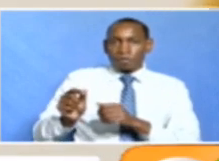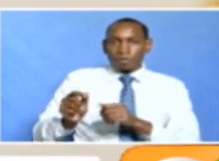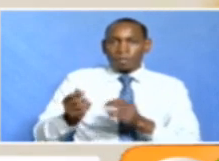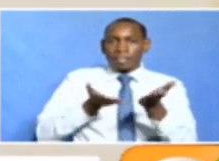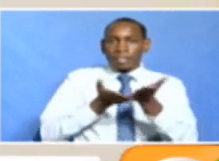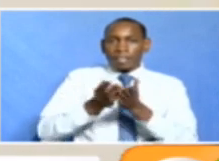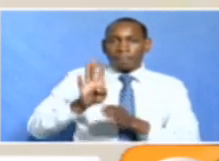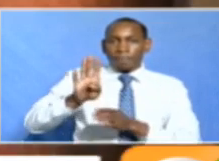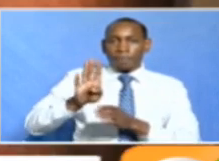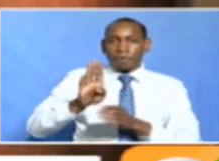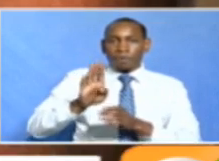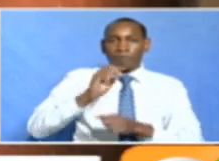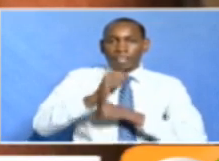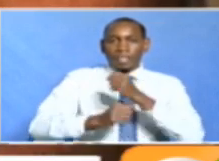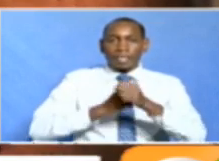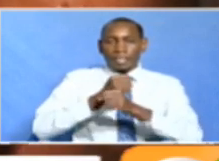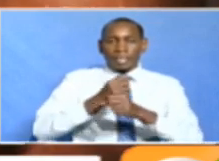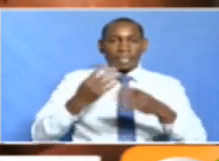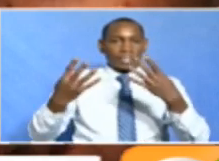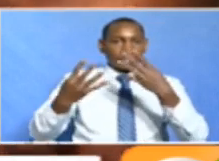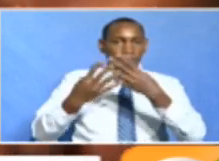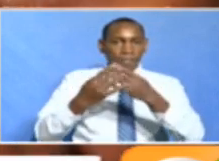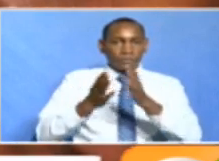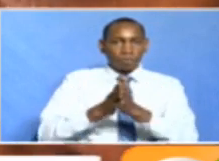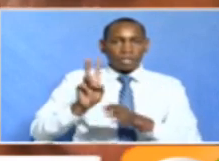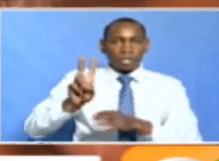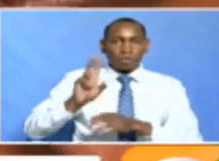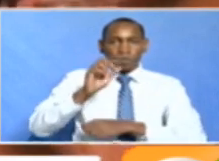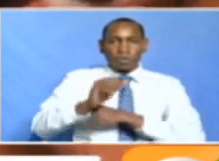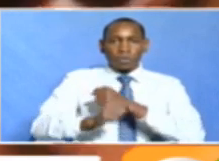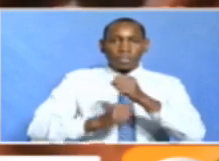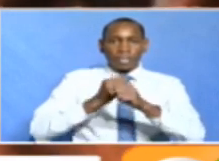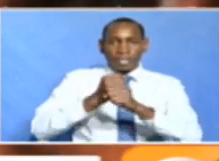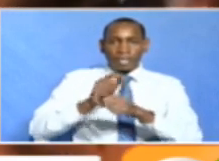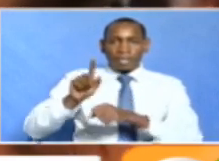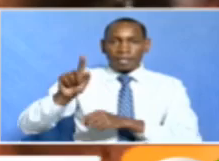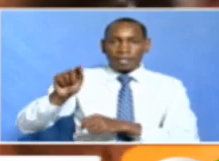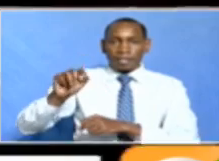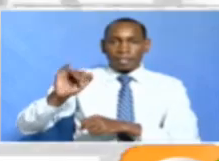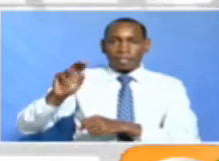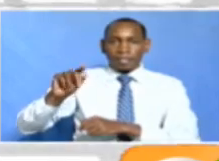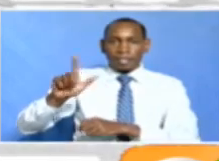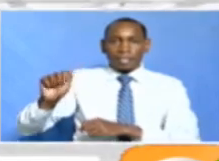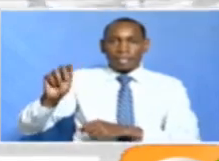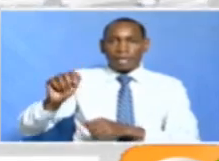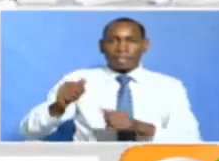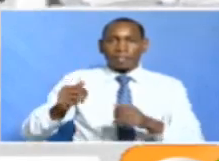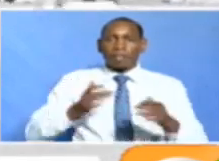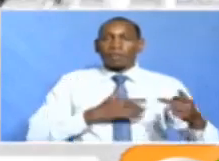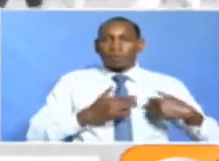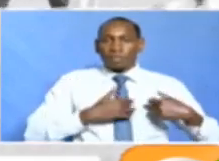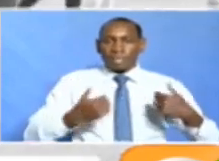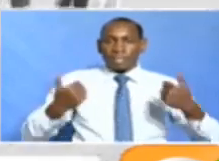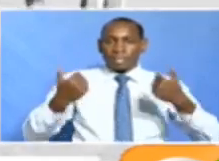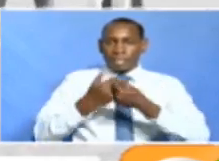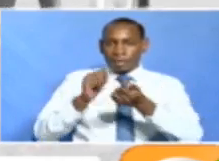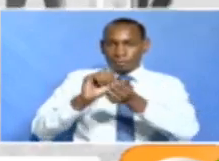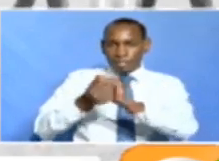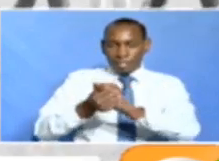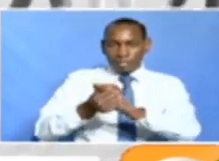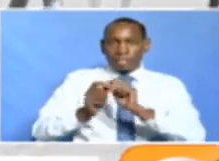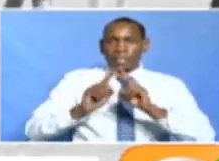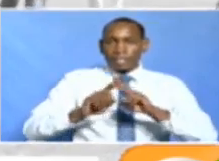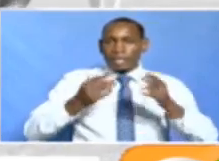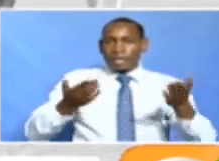served 4 years in prison in Singapore and 2 years in Finland in connection with match fixing. How did this all begin, and what has